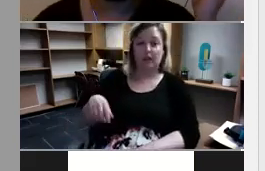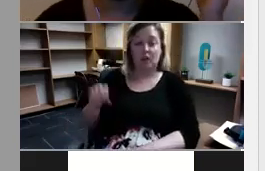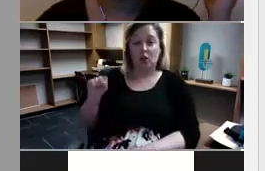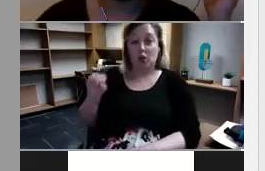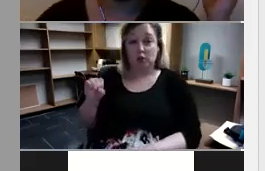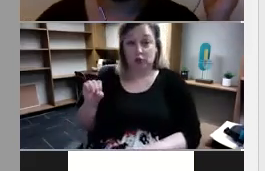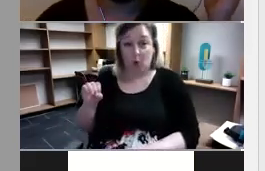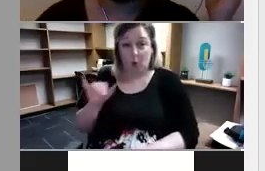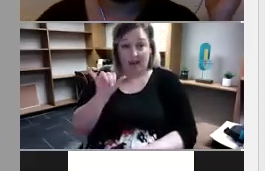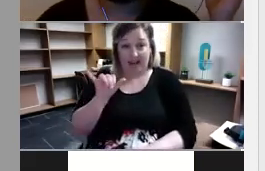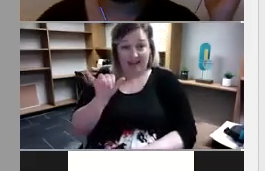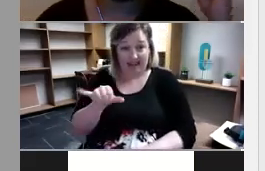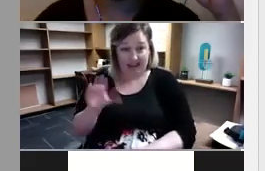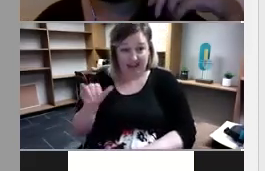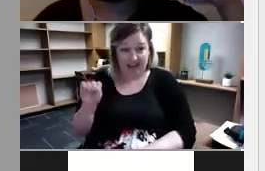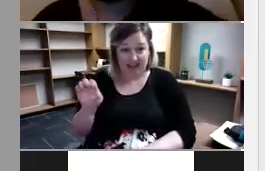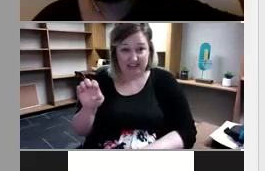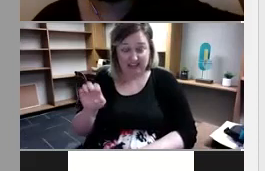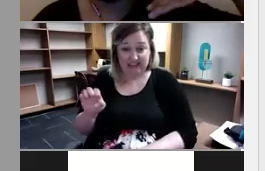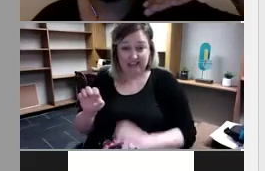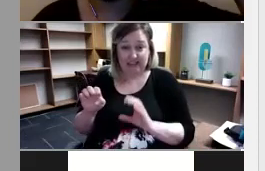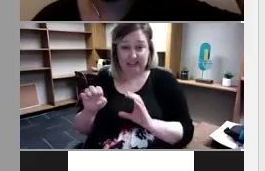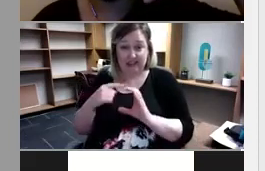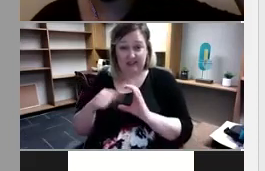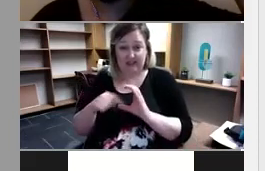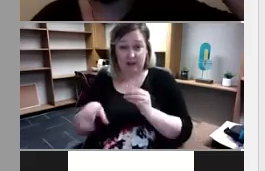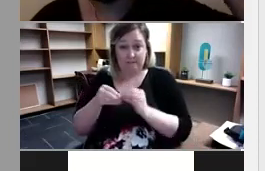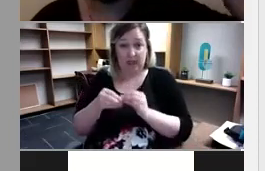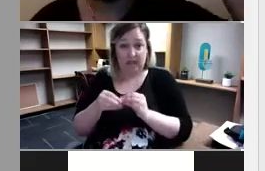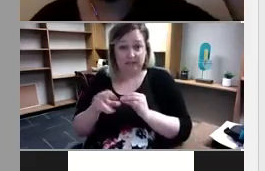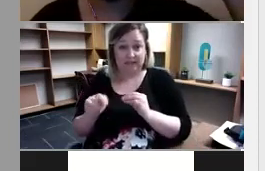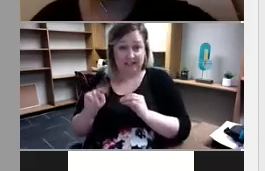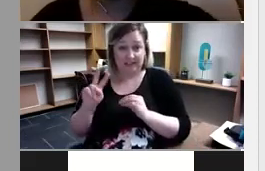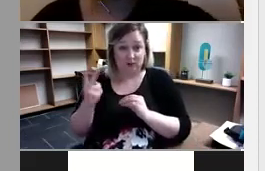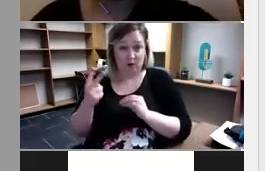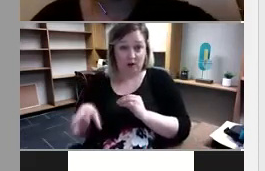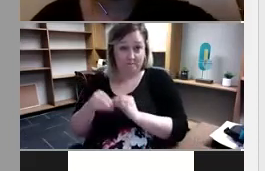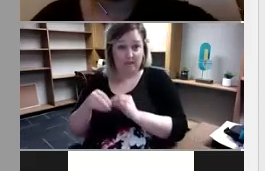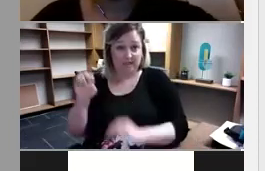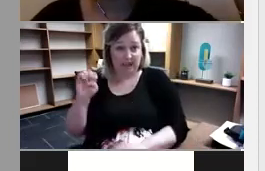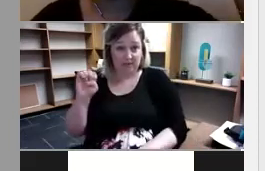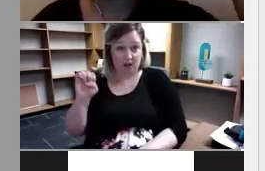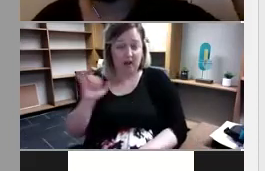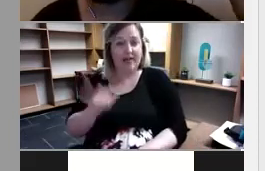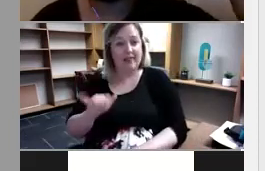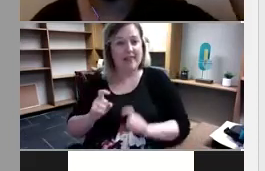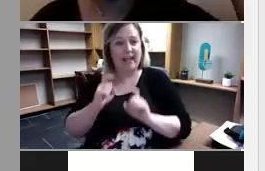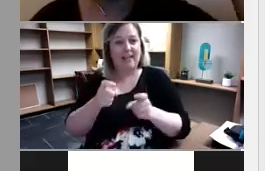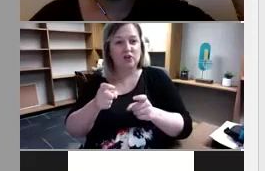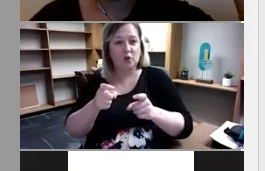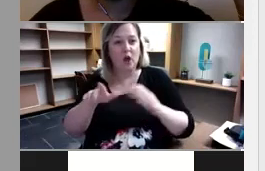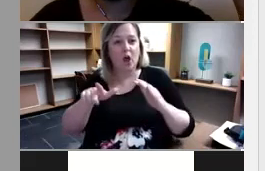case, theta n squared plus epsilon gives you the lower bound. So that means that epsilon of